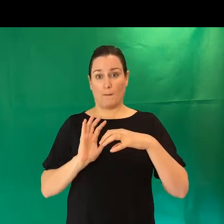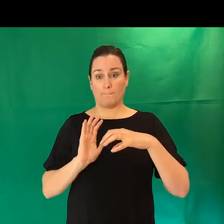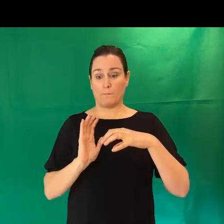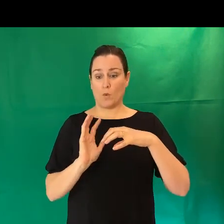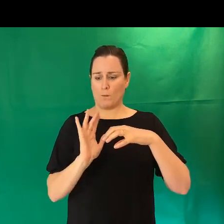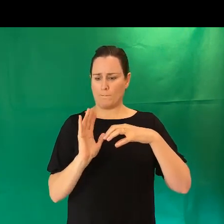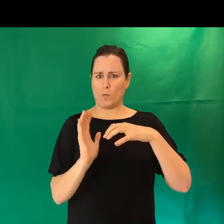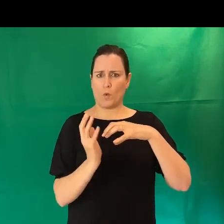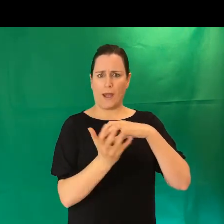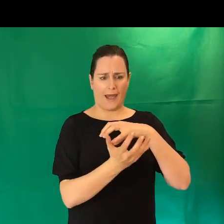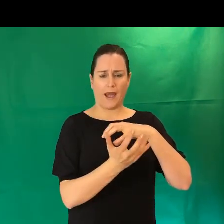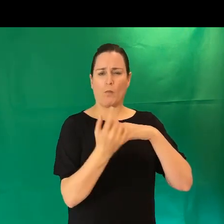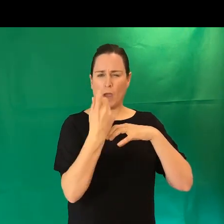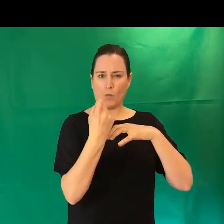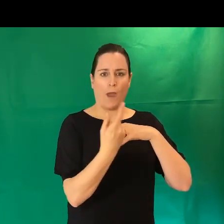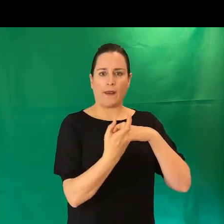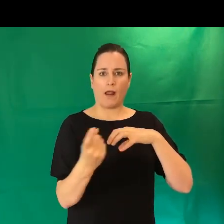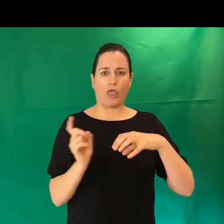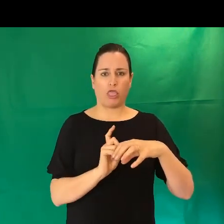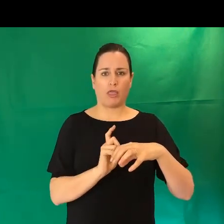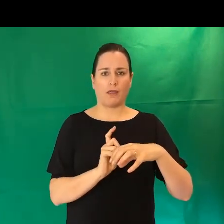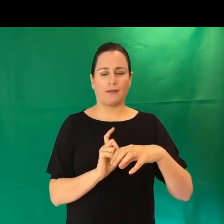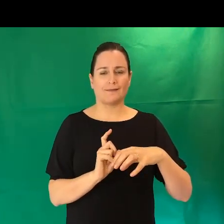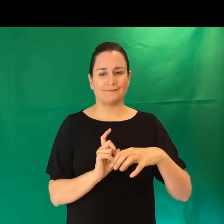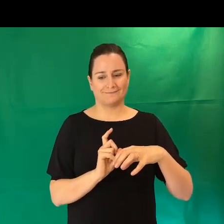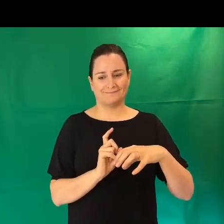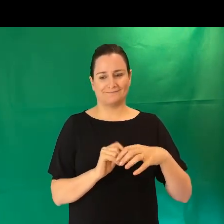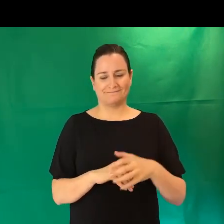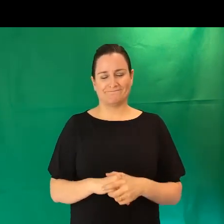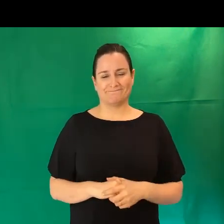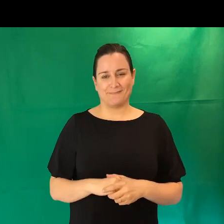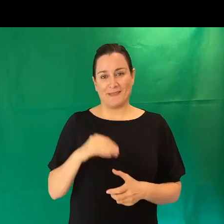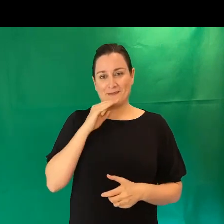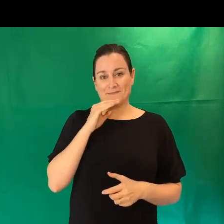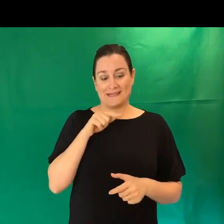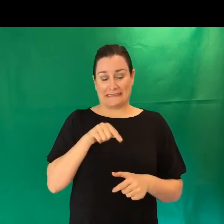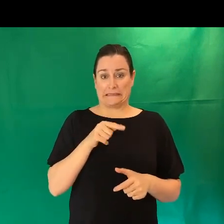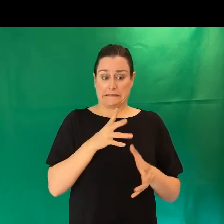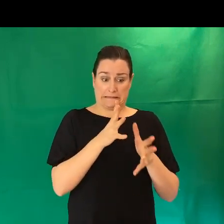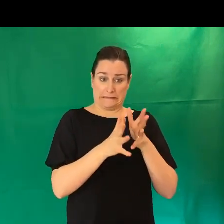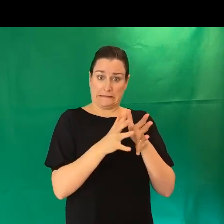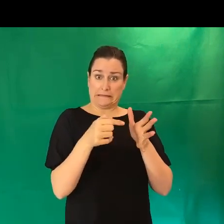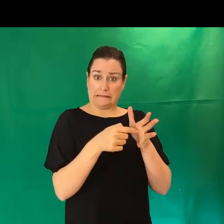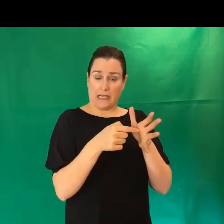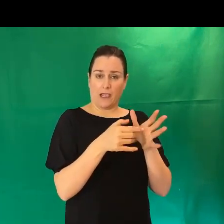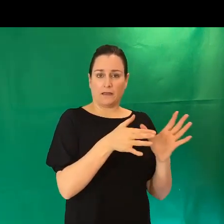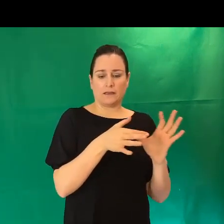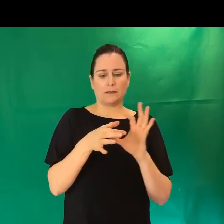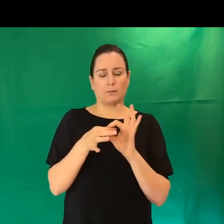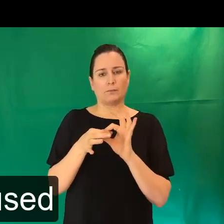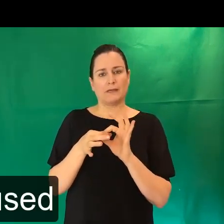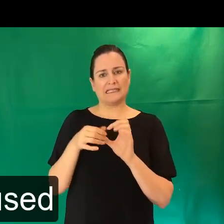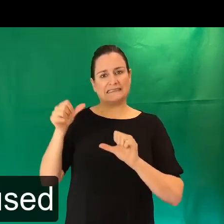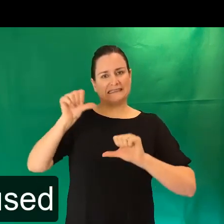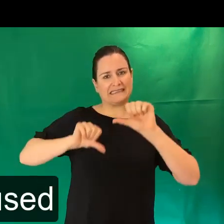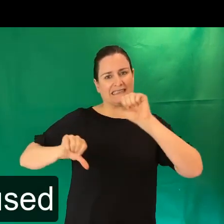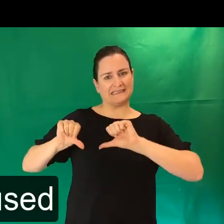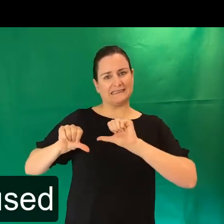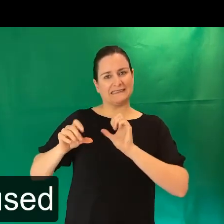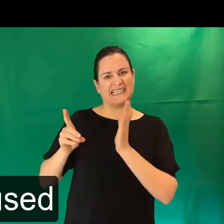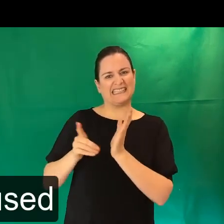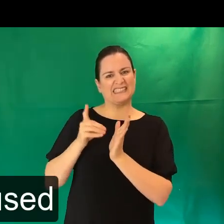Okay, so it is highly likely that this sign, which was made for a scientific dictionary of British Sign